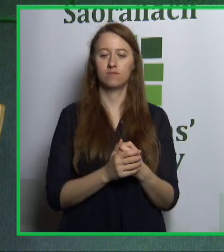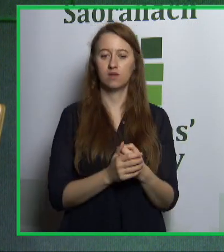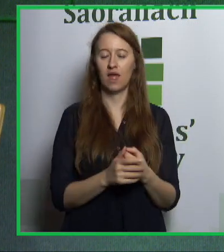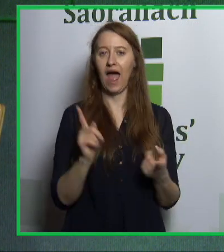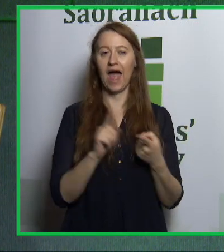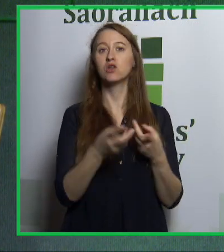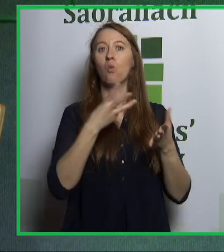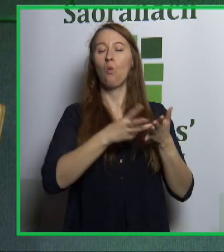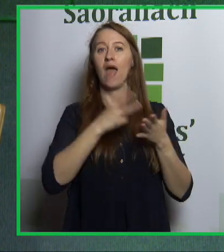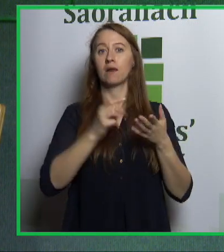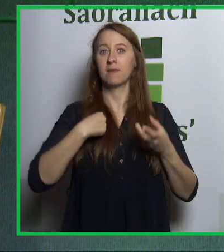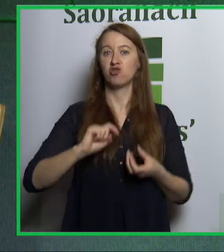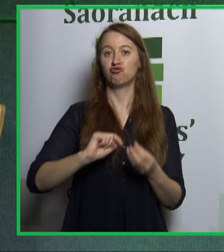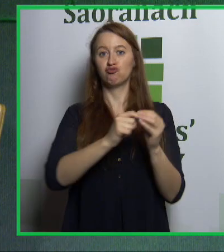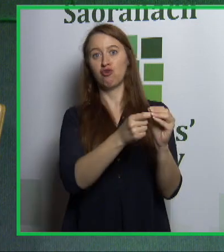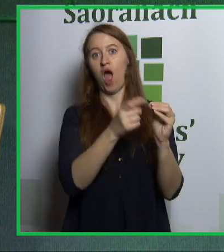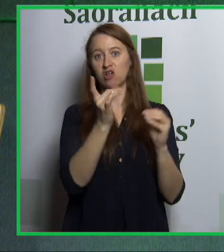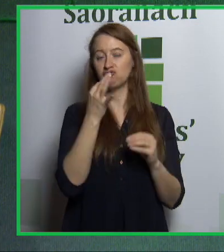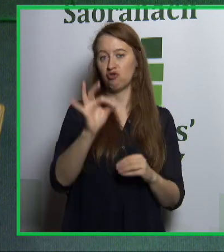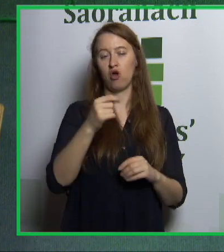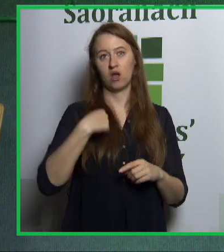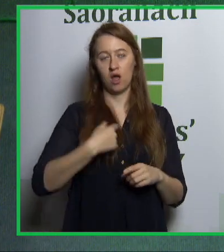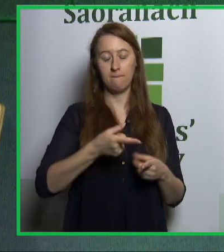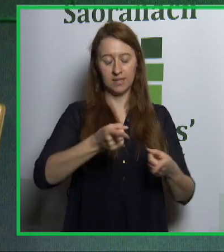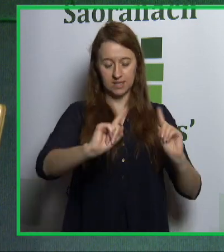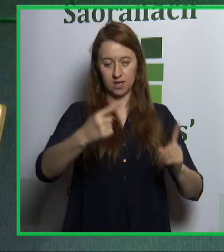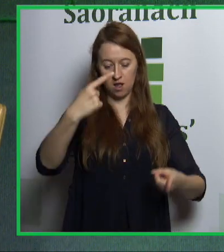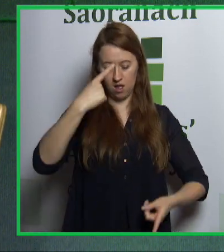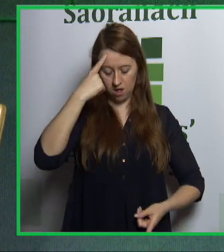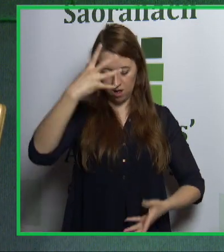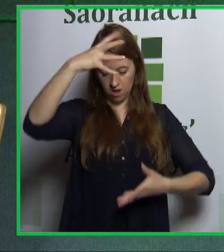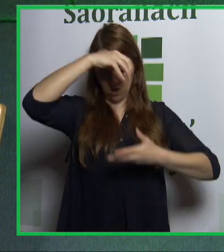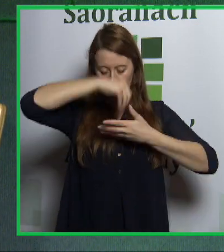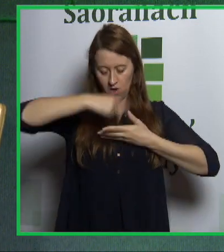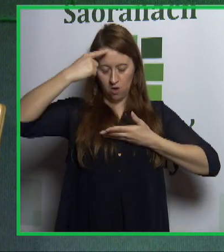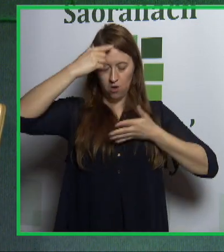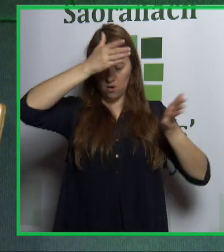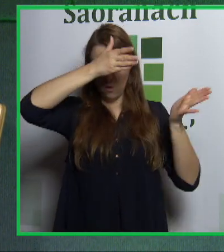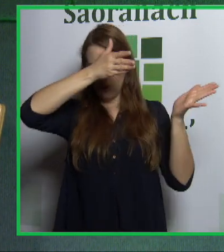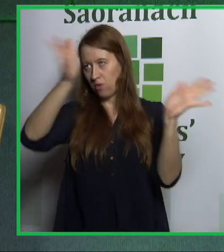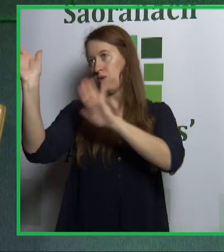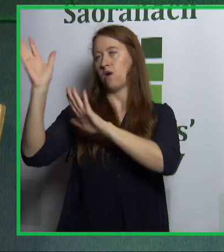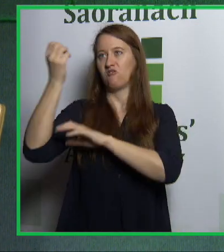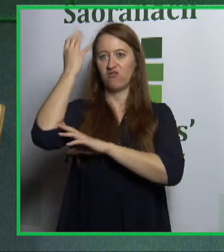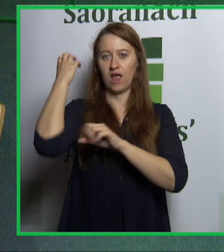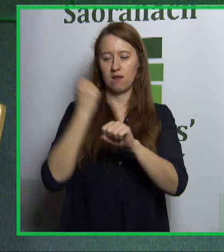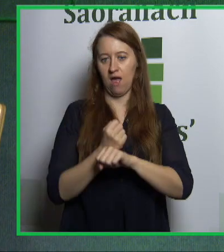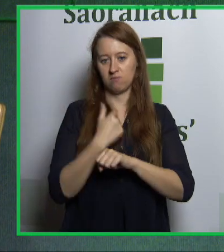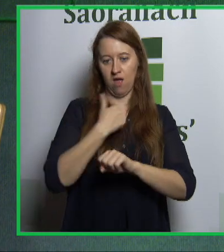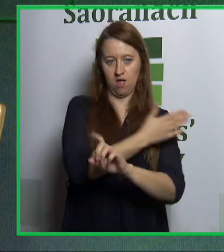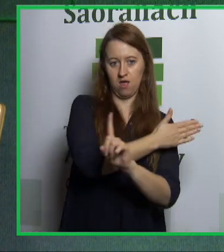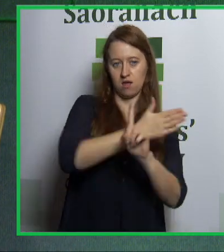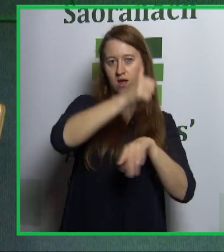gone. I'm out of the environment. You know, it's like it'd be kind of like psychedelics, where it's an out of body experience, and I was just like,